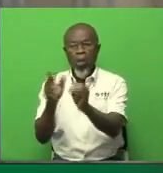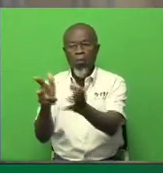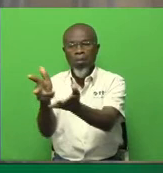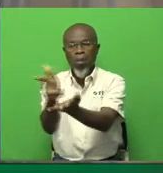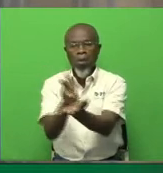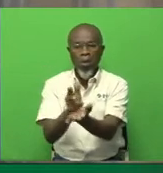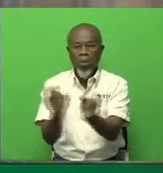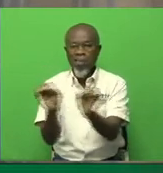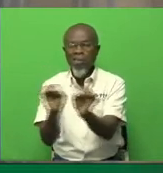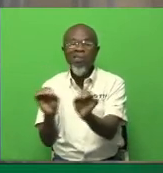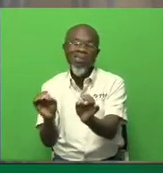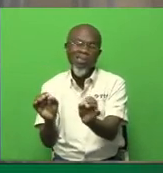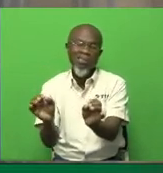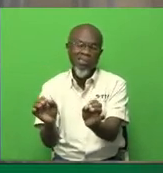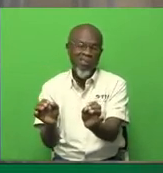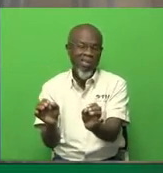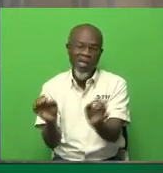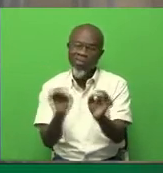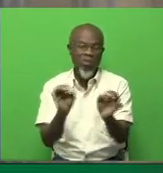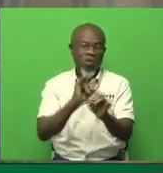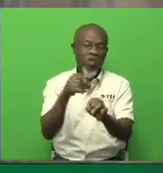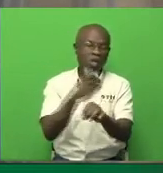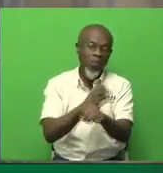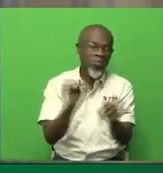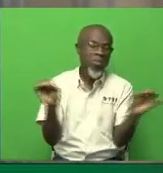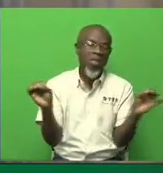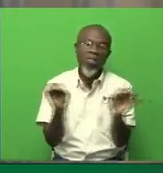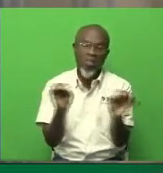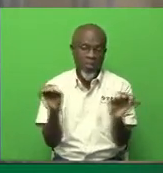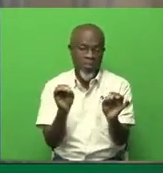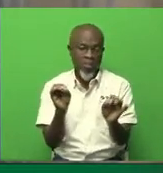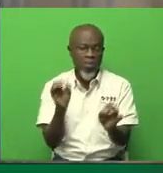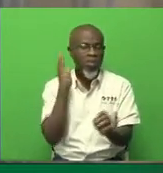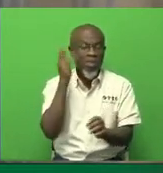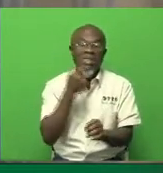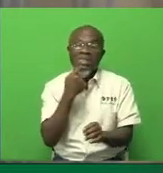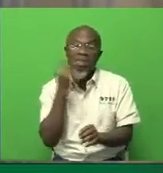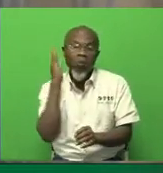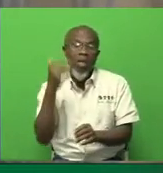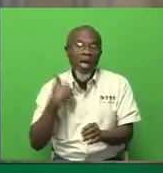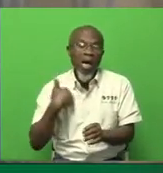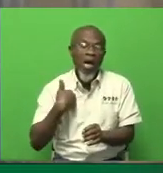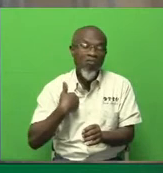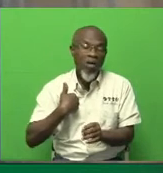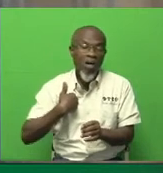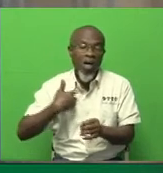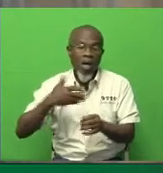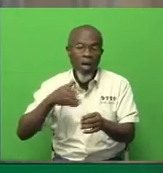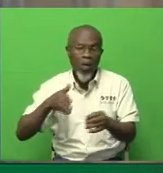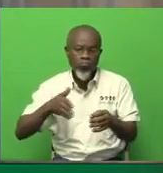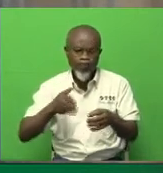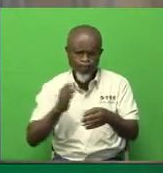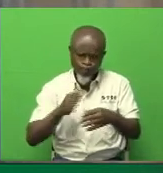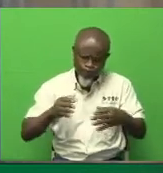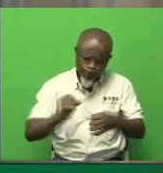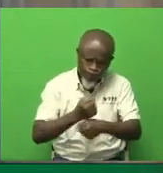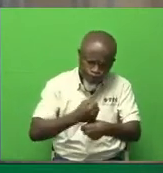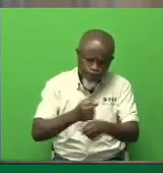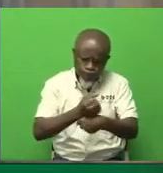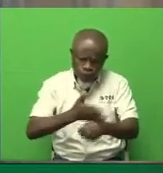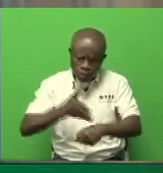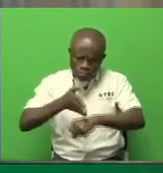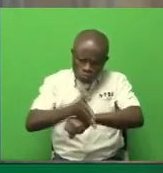plywood factory remember that with too many jobs again pnm promises never